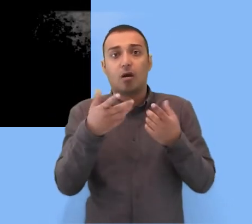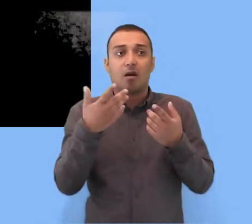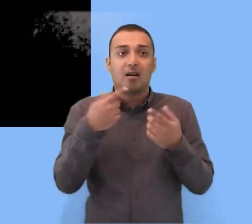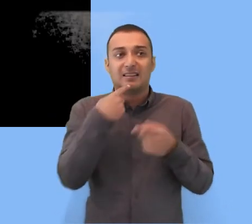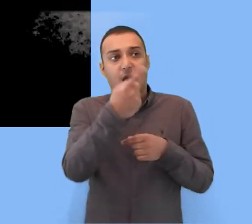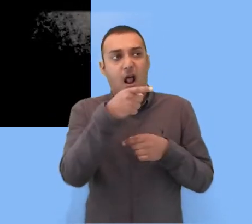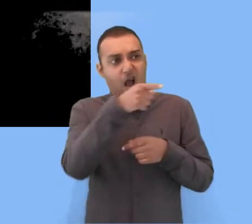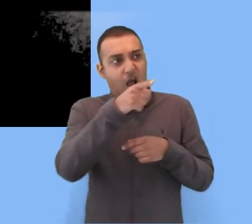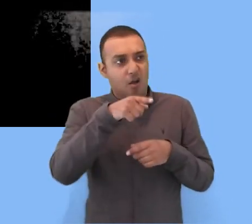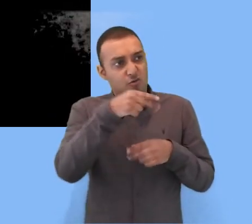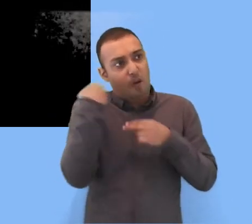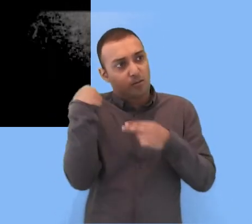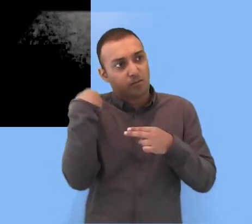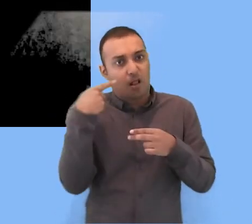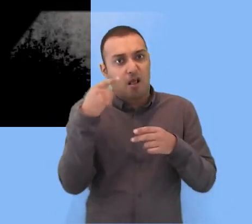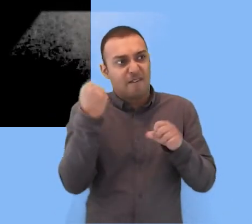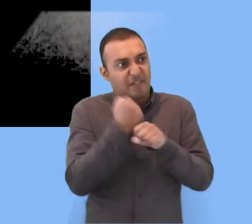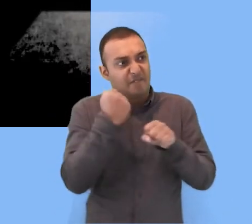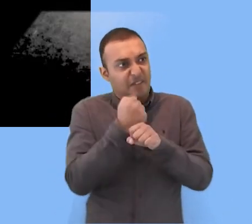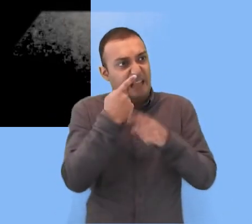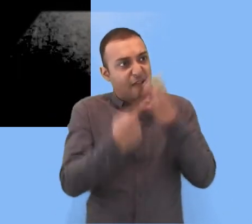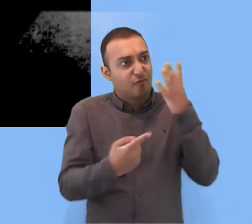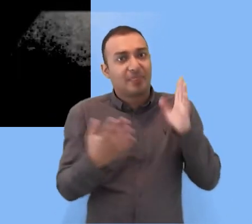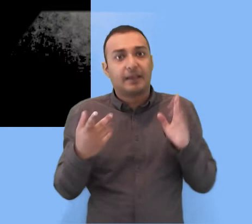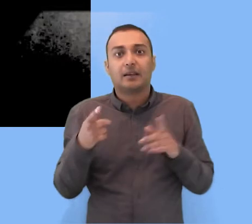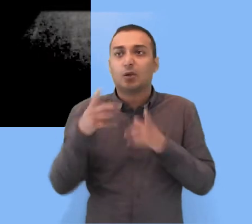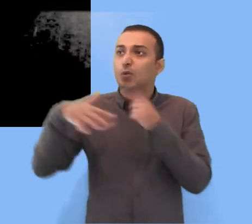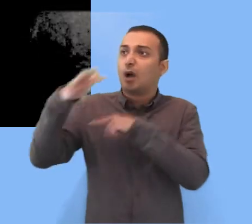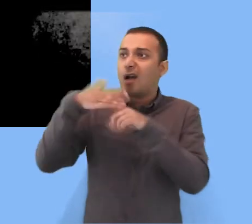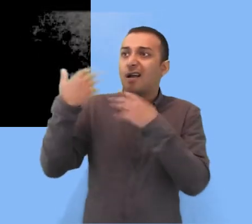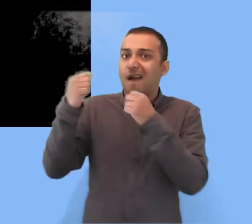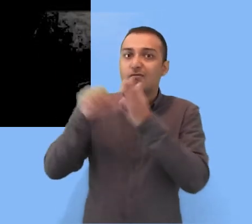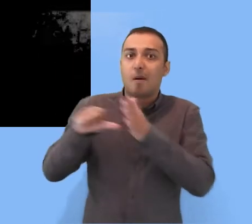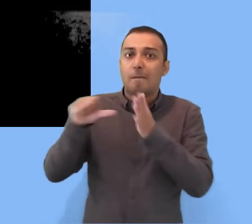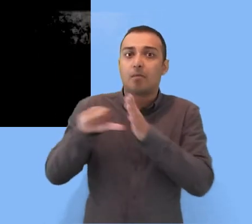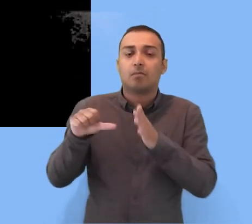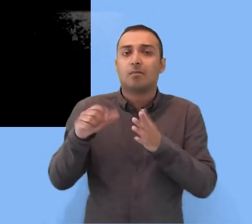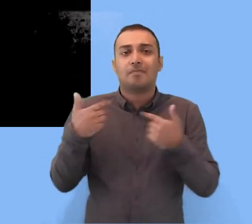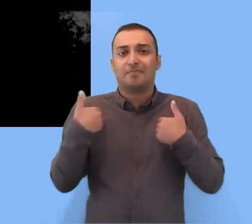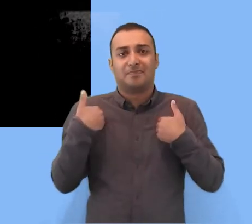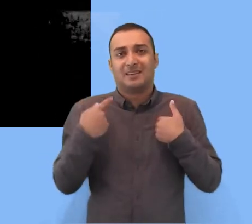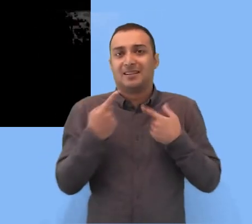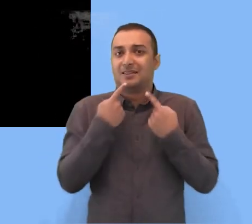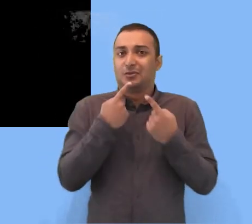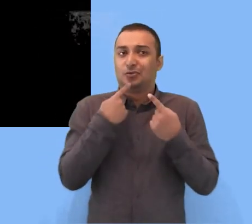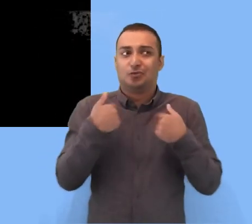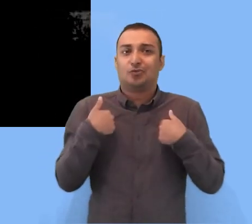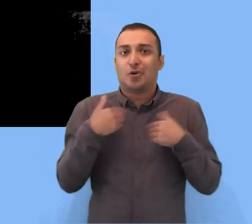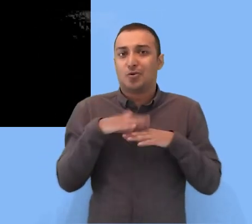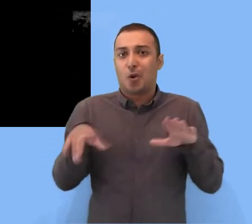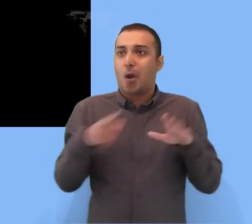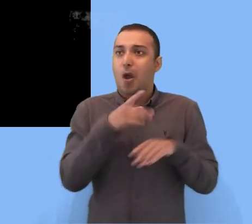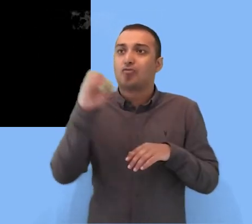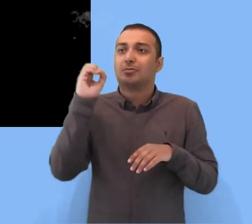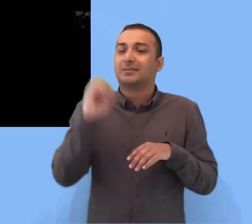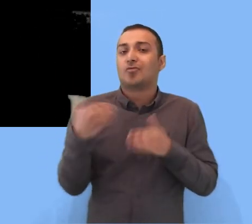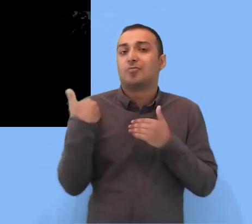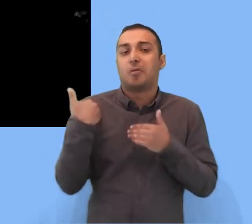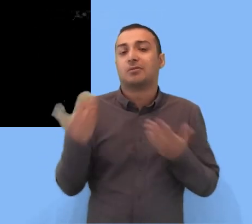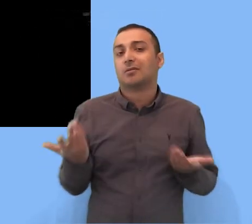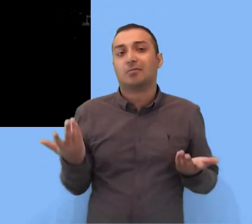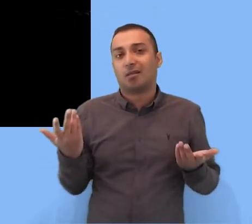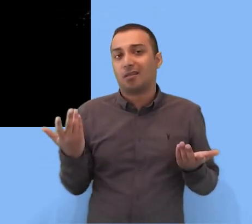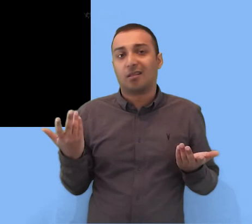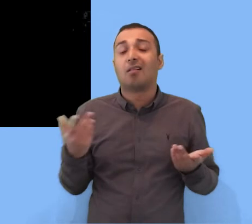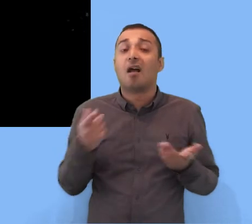society. It's not down to teachers to do alone. It's down to teachers to do as part of a society, but we need to address all of that. In